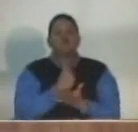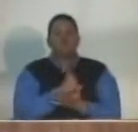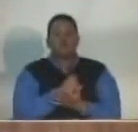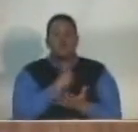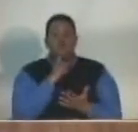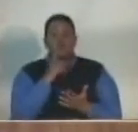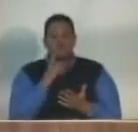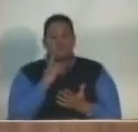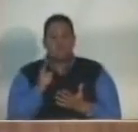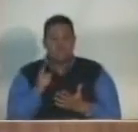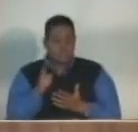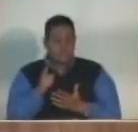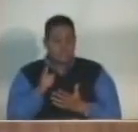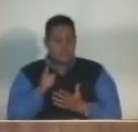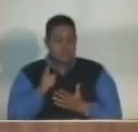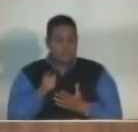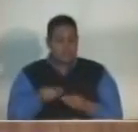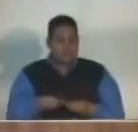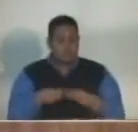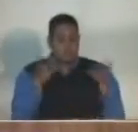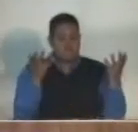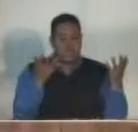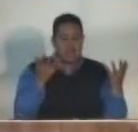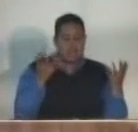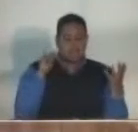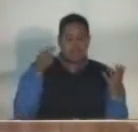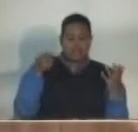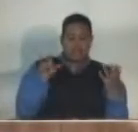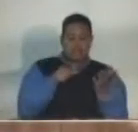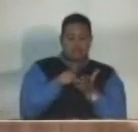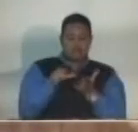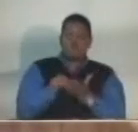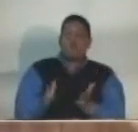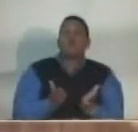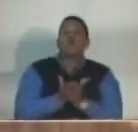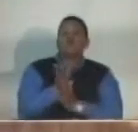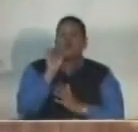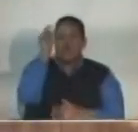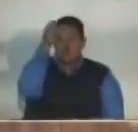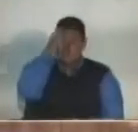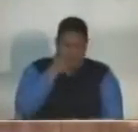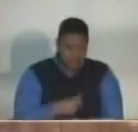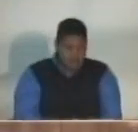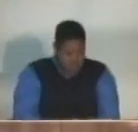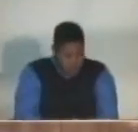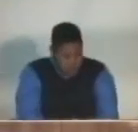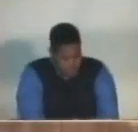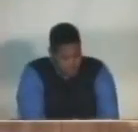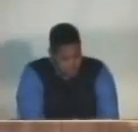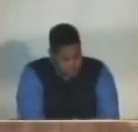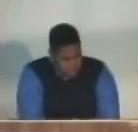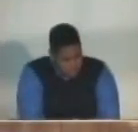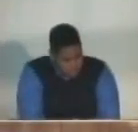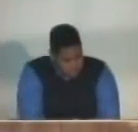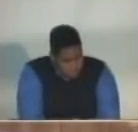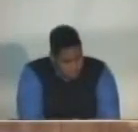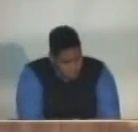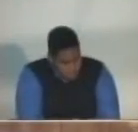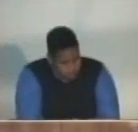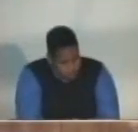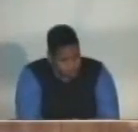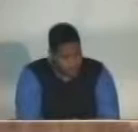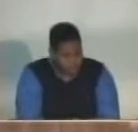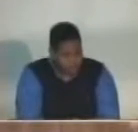being provided by the taxpayer through the government. The agencies of